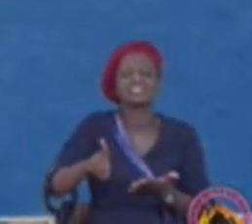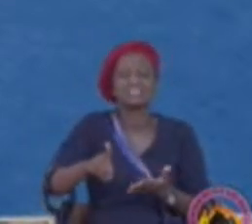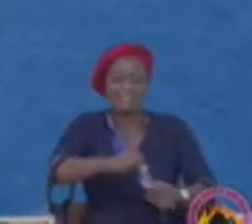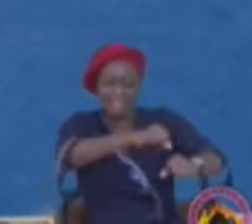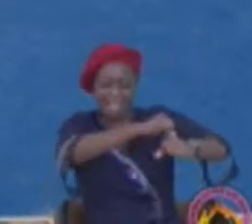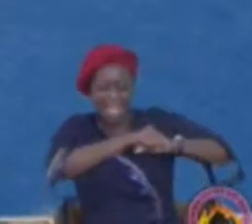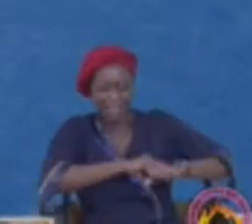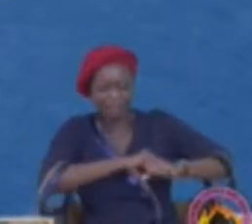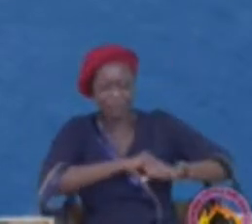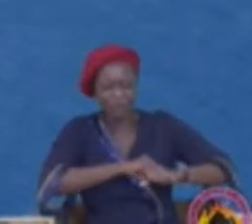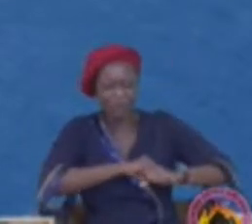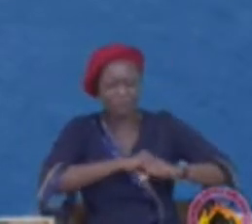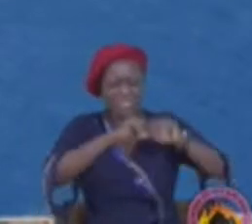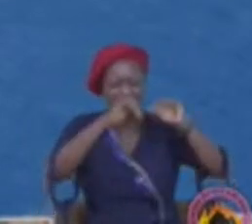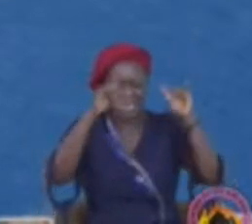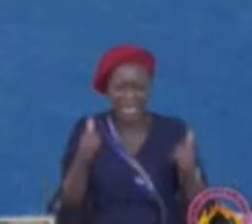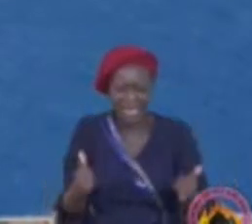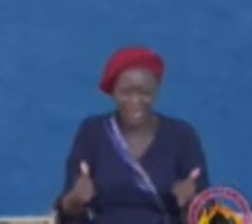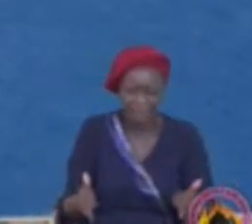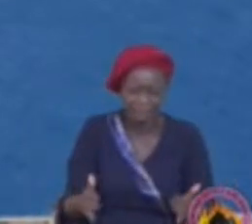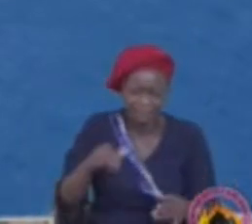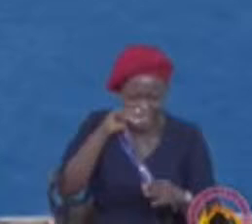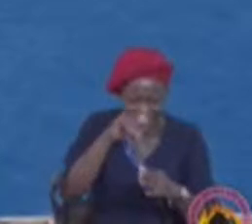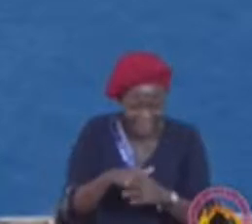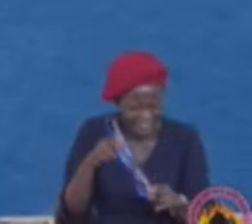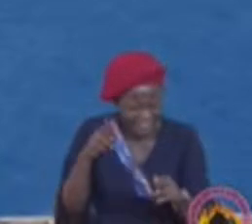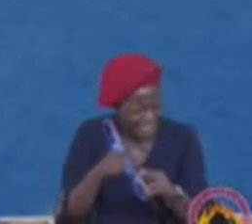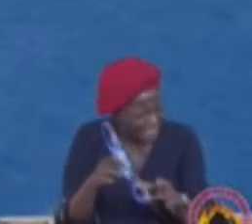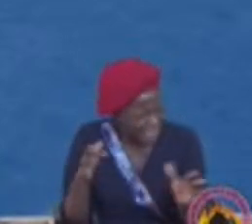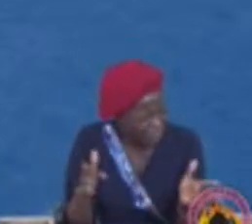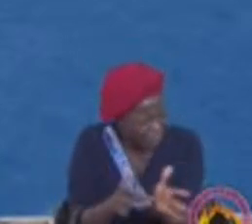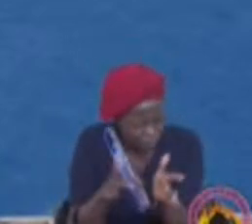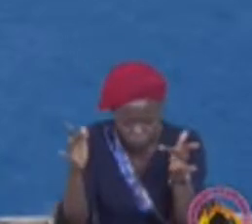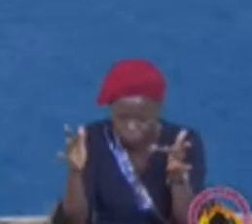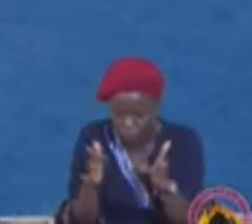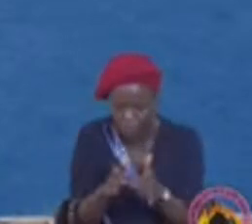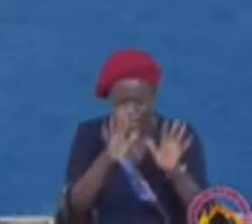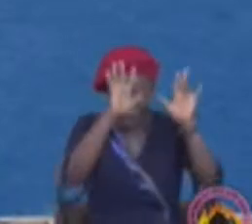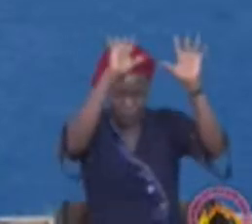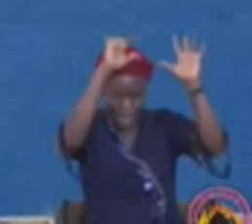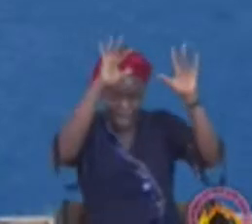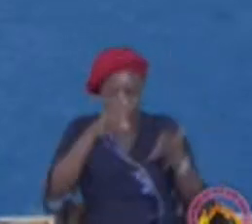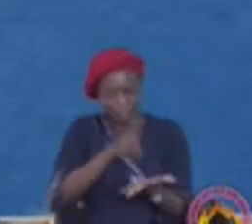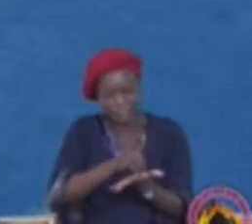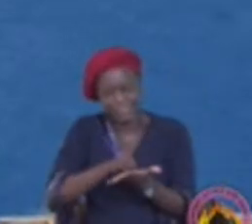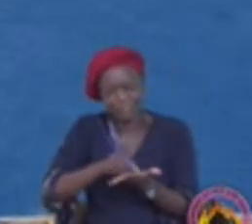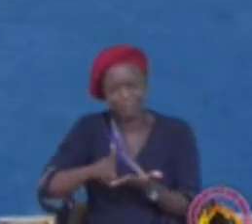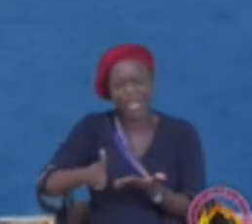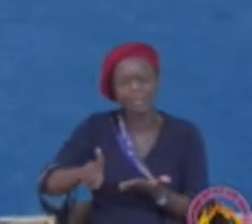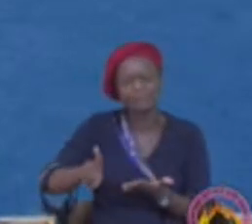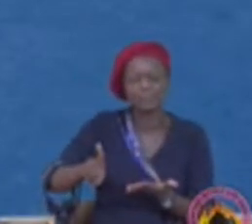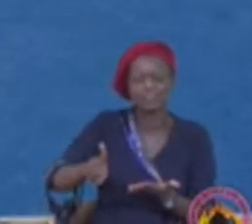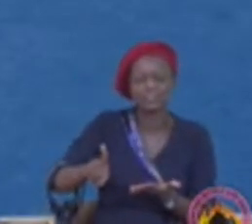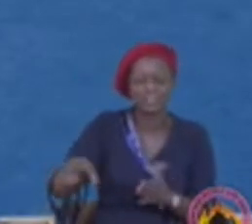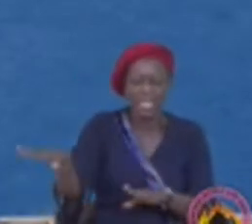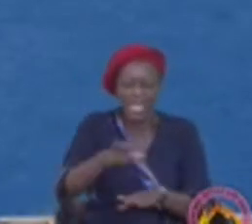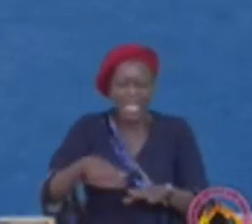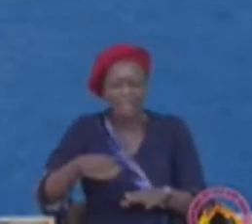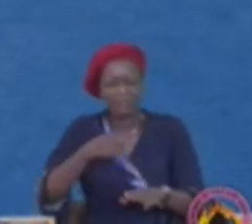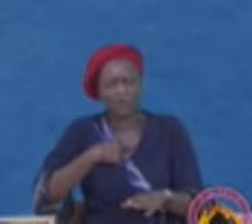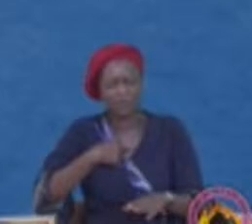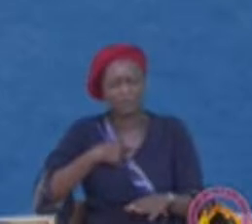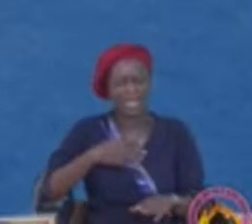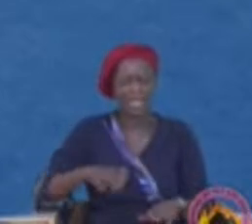envelope and soak me in the name of Jesus. Rain of divine immunity, envelope and soak